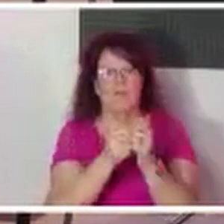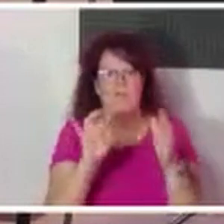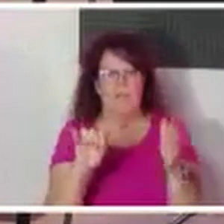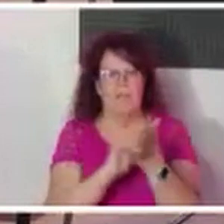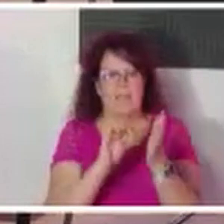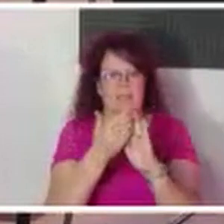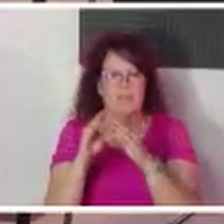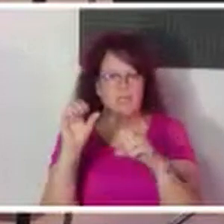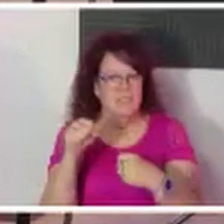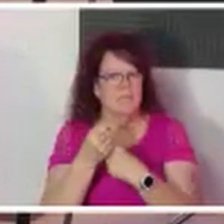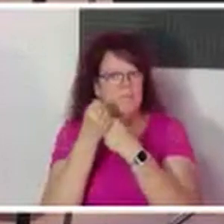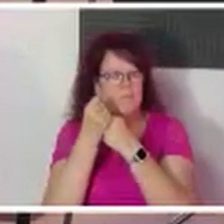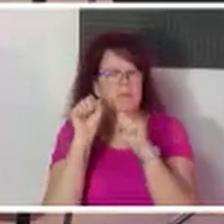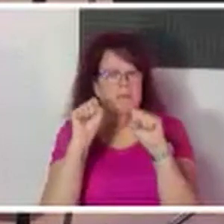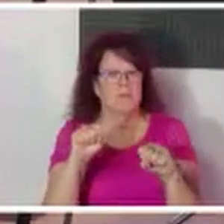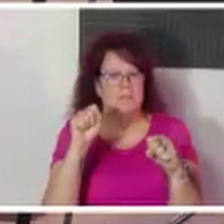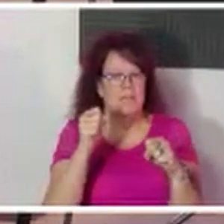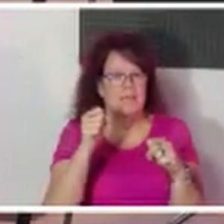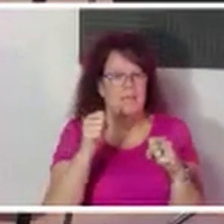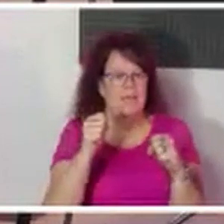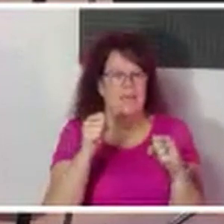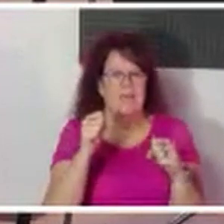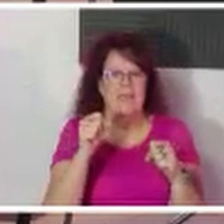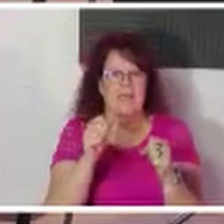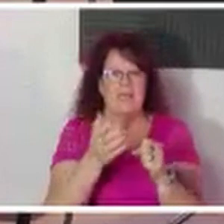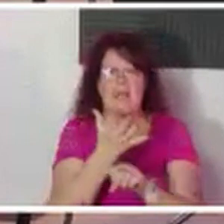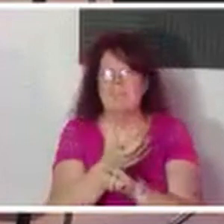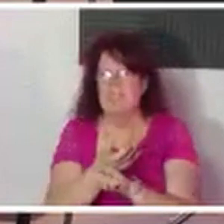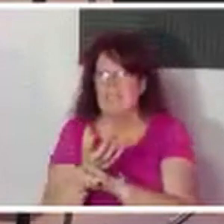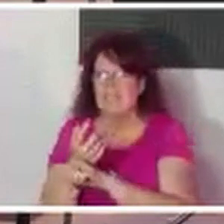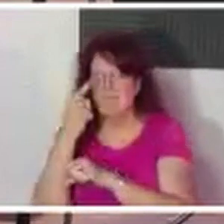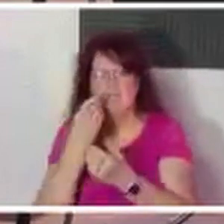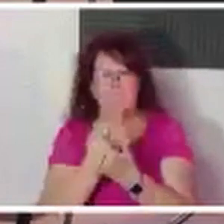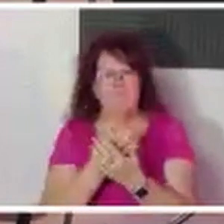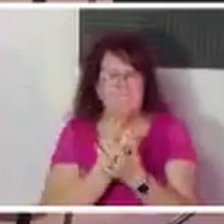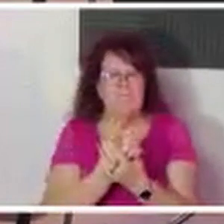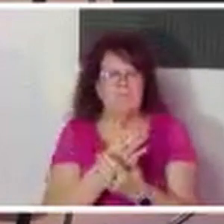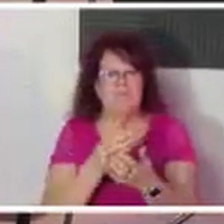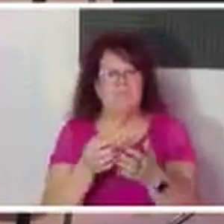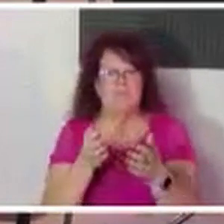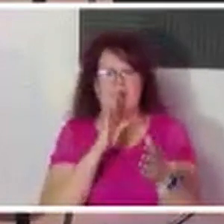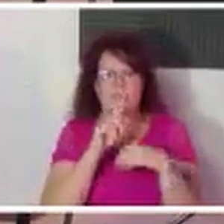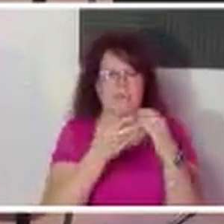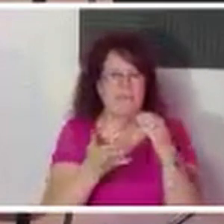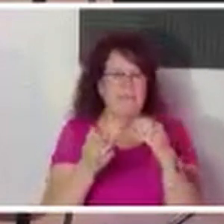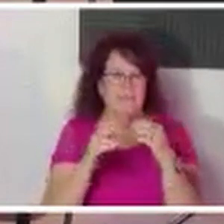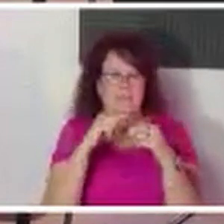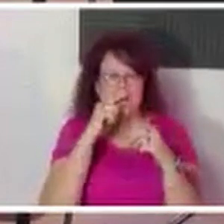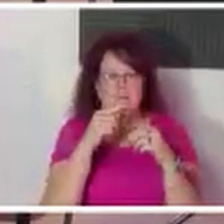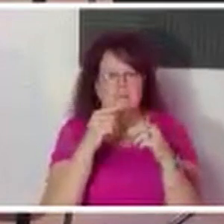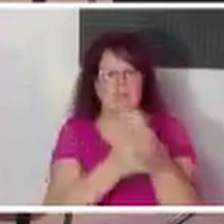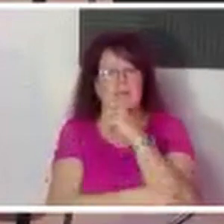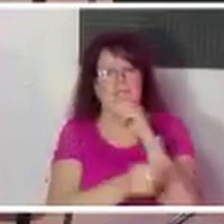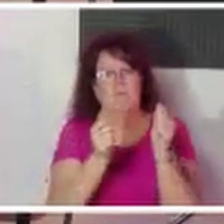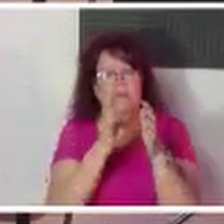support. So being able to advocate for funding for local resources that address things like public health and poverty and houselessness and